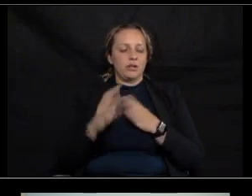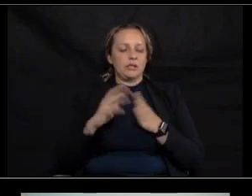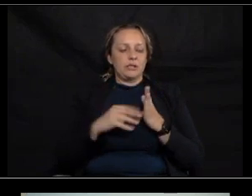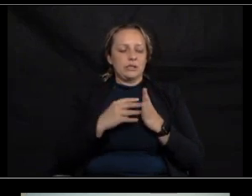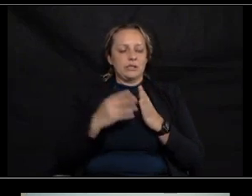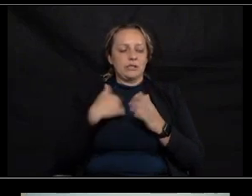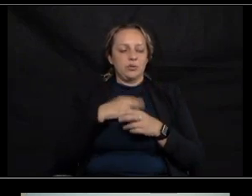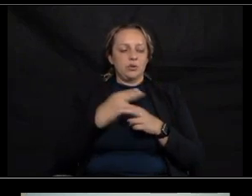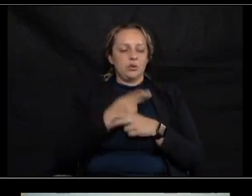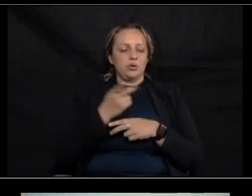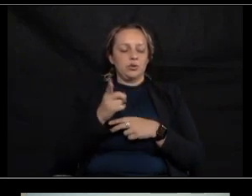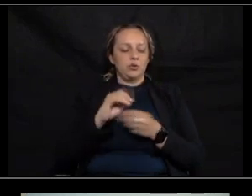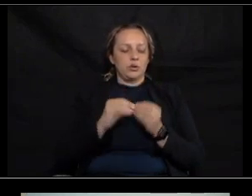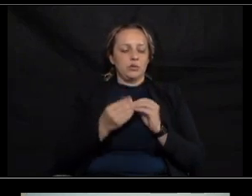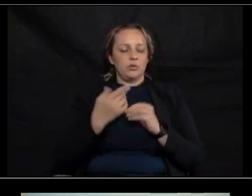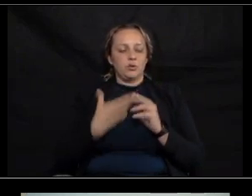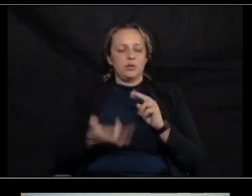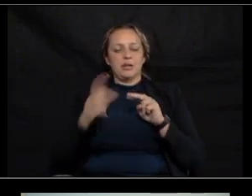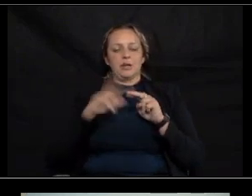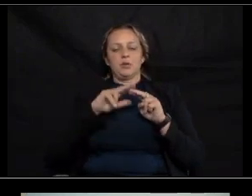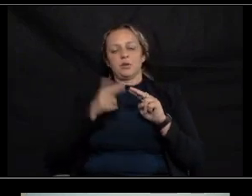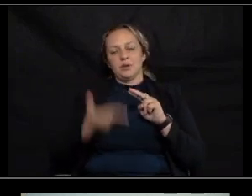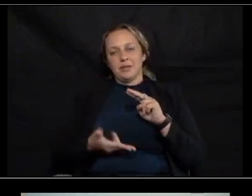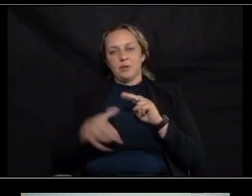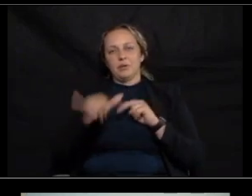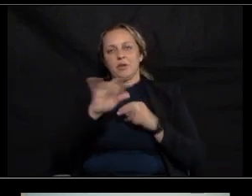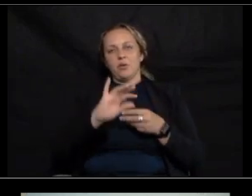and we use those to either increase or decrease